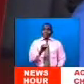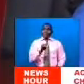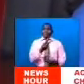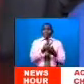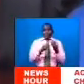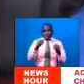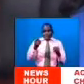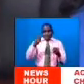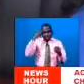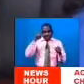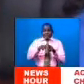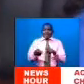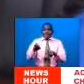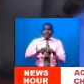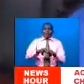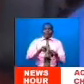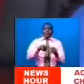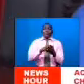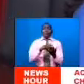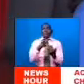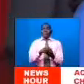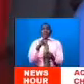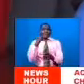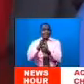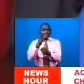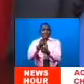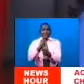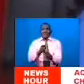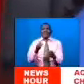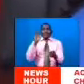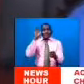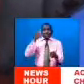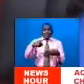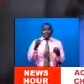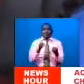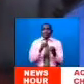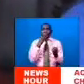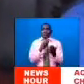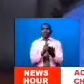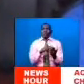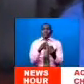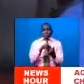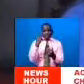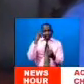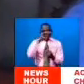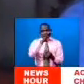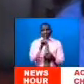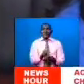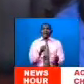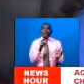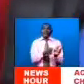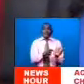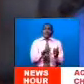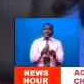increase the TV programs. So China each year will provide a lot of TV programs to African media. And also